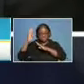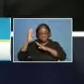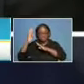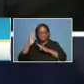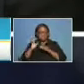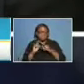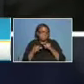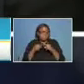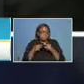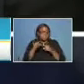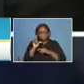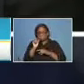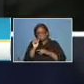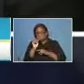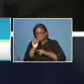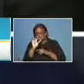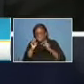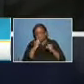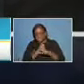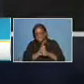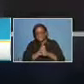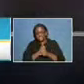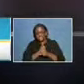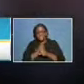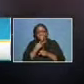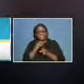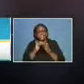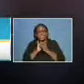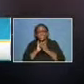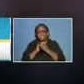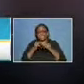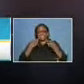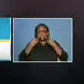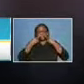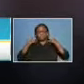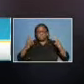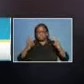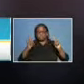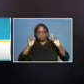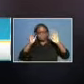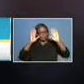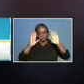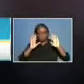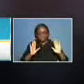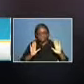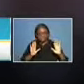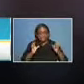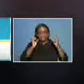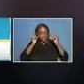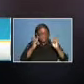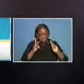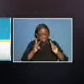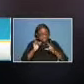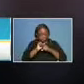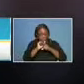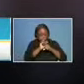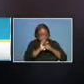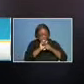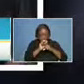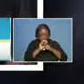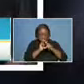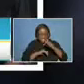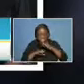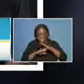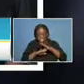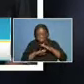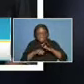decades. So Ed Bethel is one of the greatest broadcasters we've ever had in the country, and many went through his training. I was one of them.